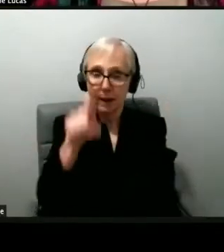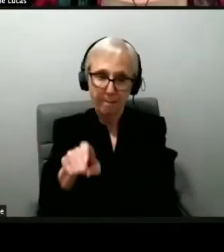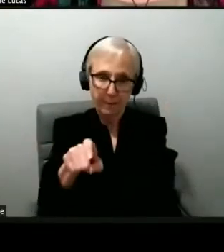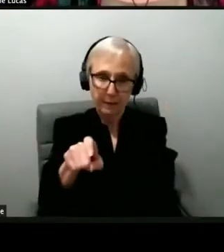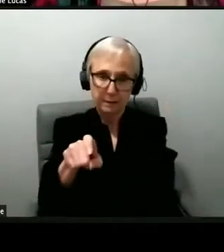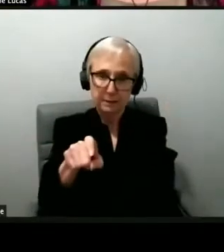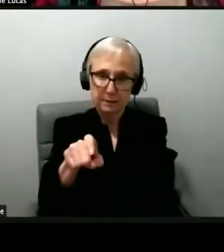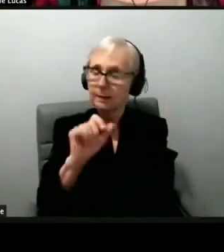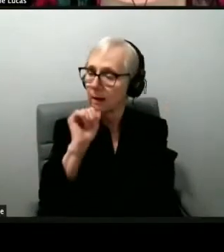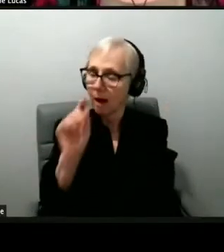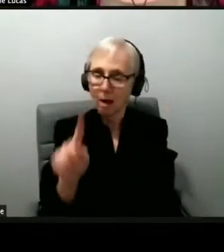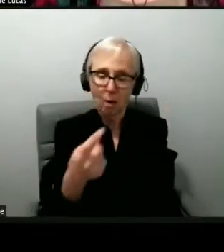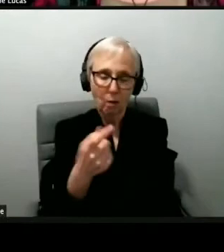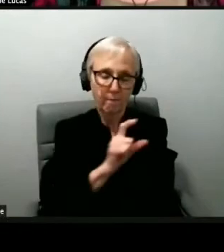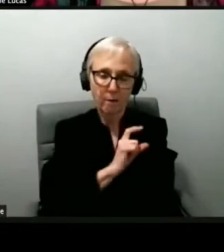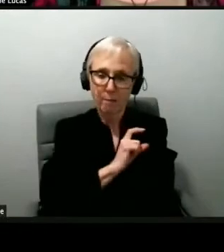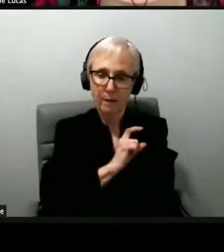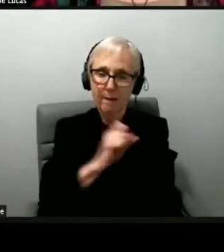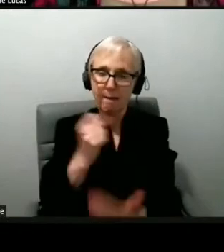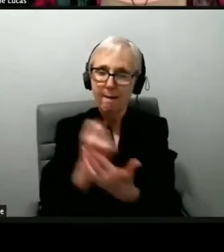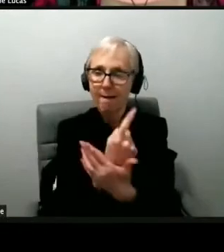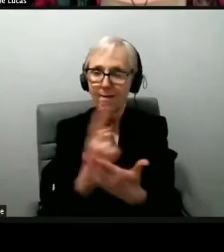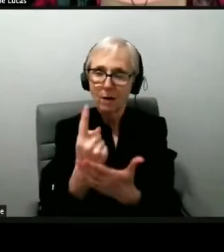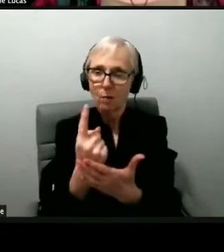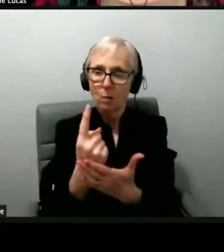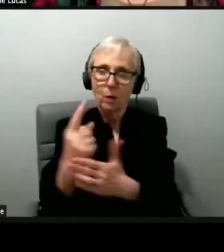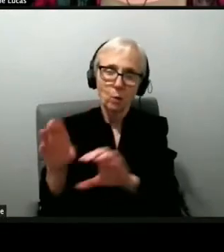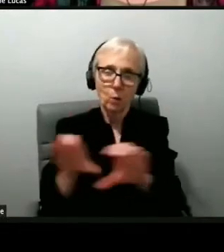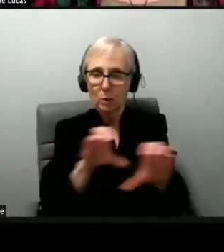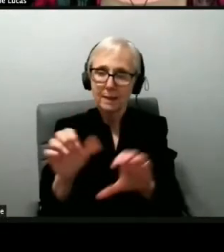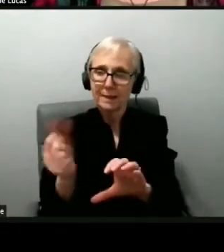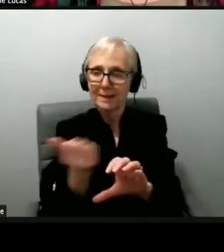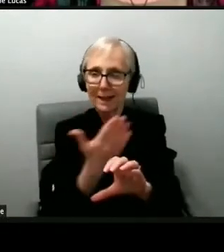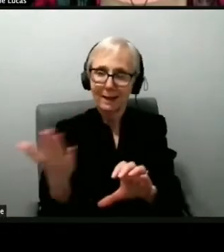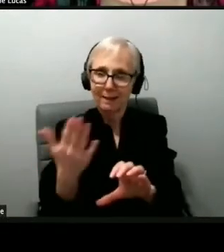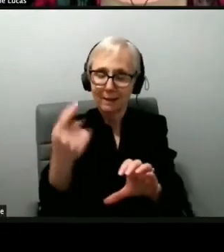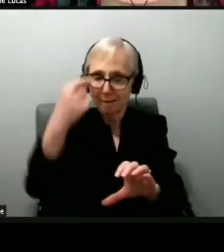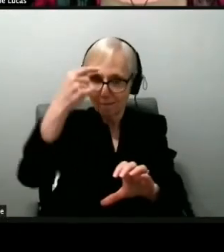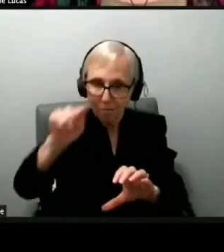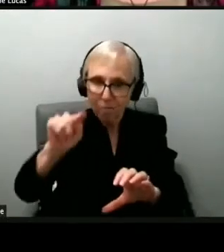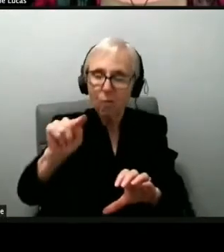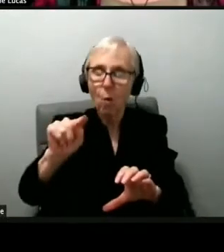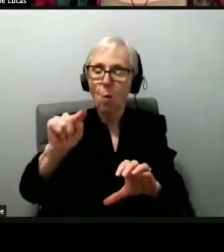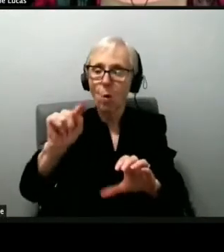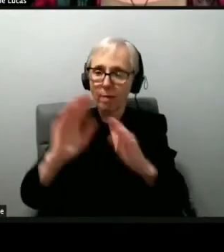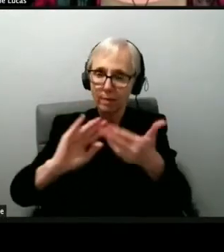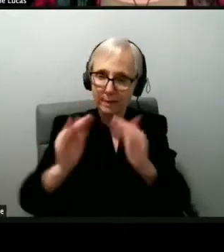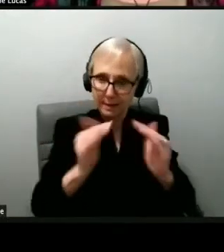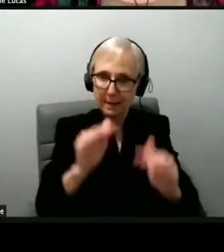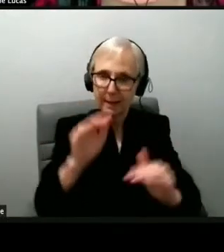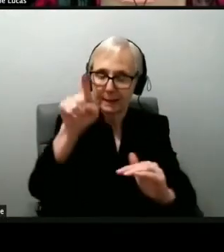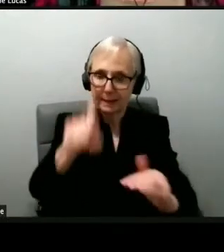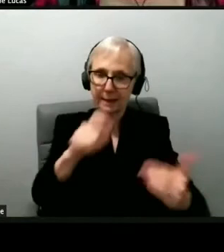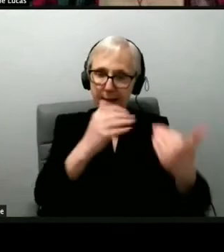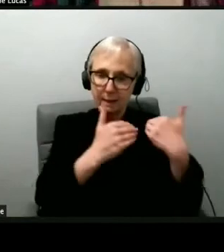not just for our police to be accountable, but everybody who does anything for something in our city needs to be accountable. So the police are absolutely